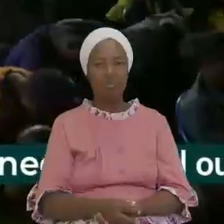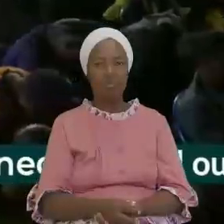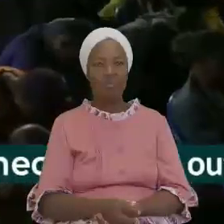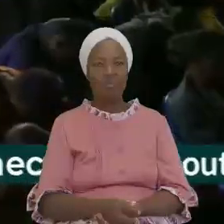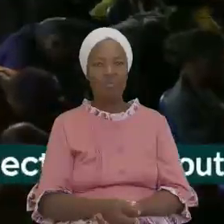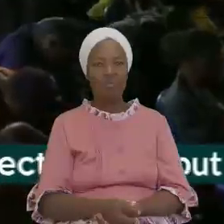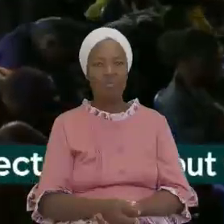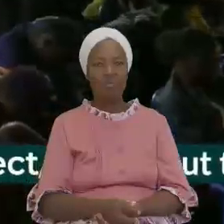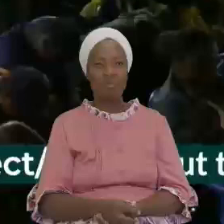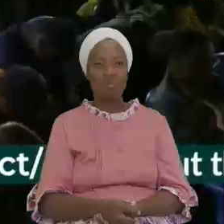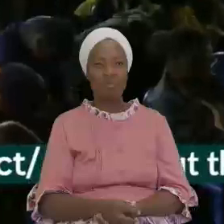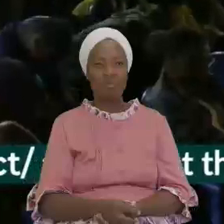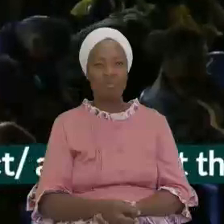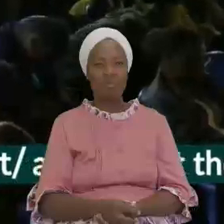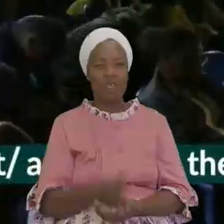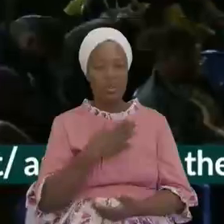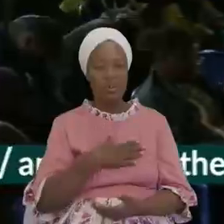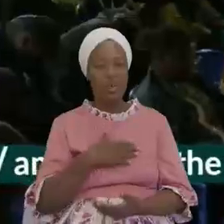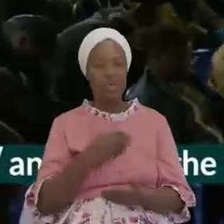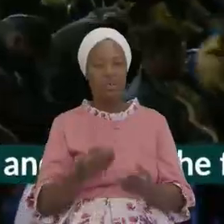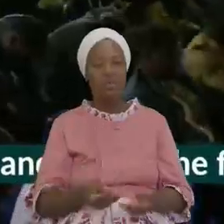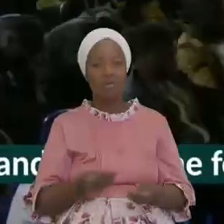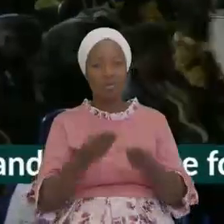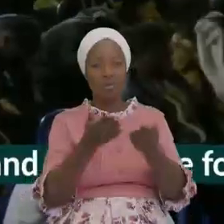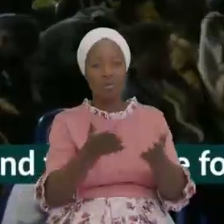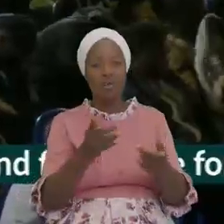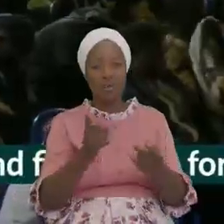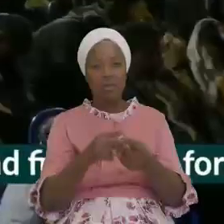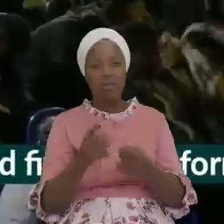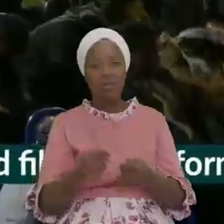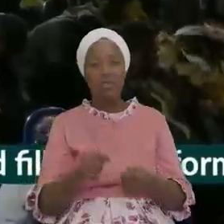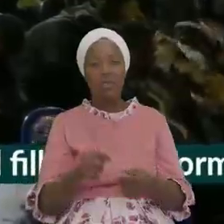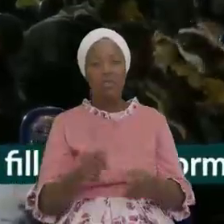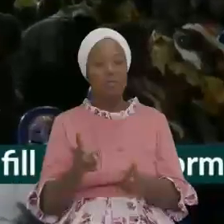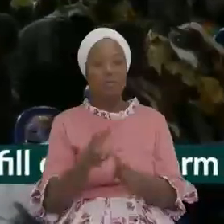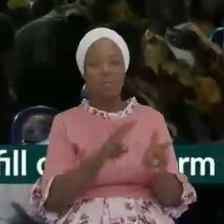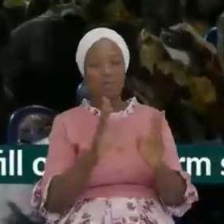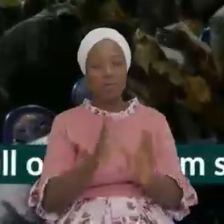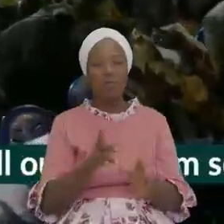You submit the slip to the supervisor.